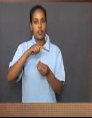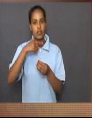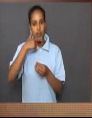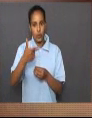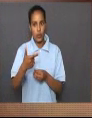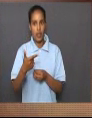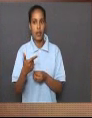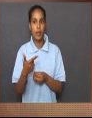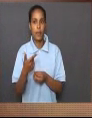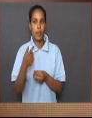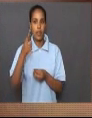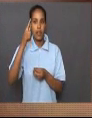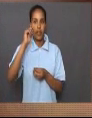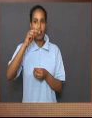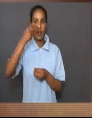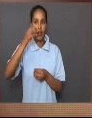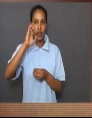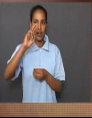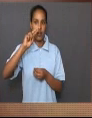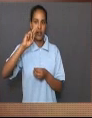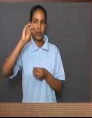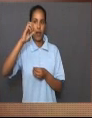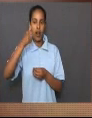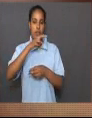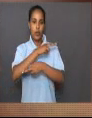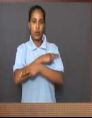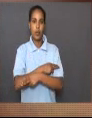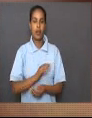said to be at thermal equilibrium.